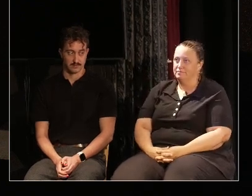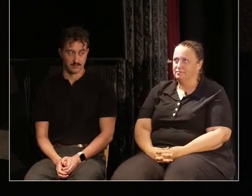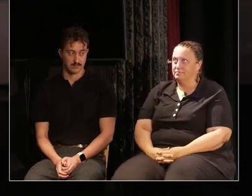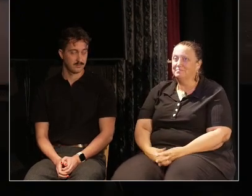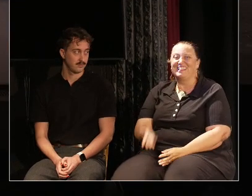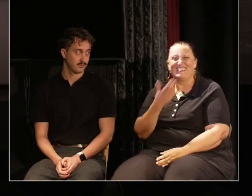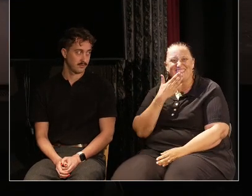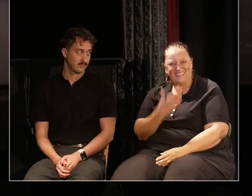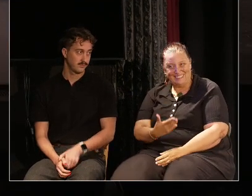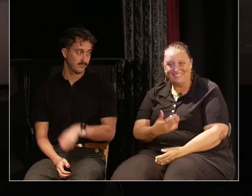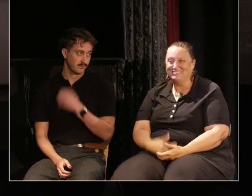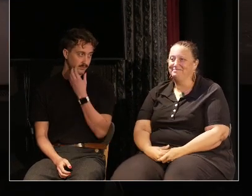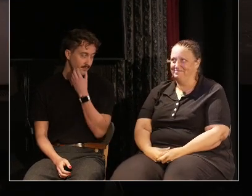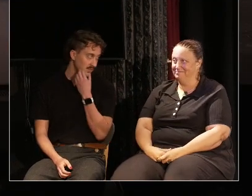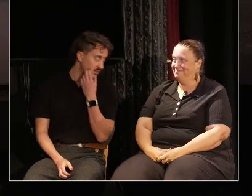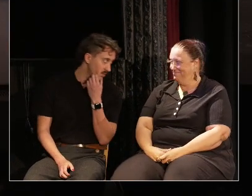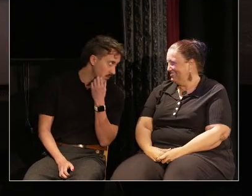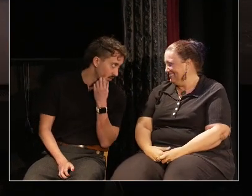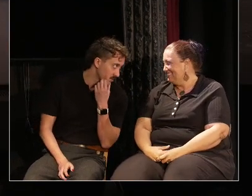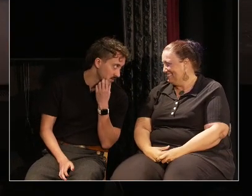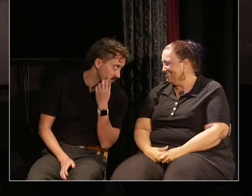for your question.